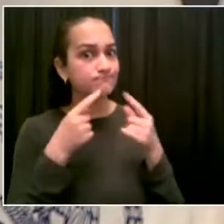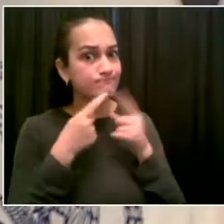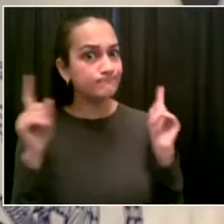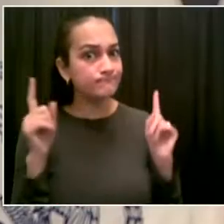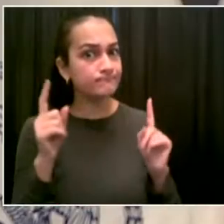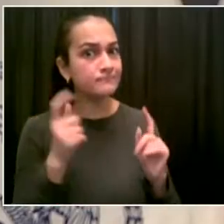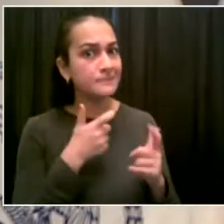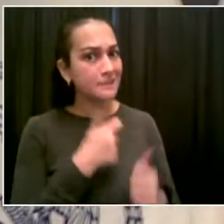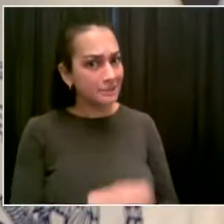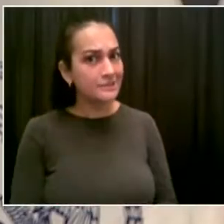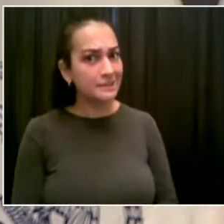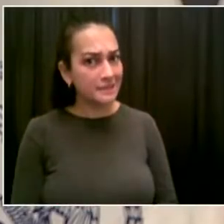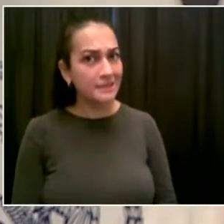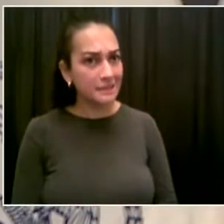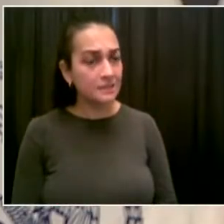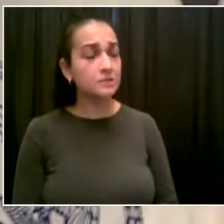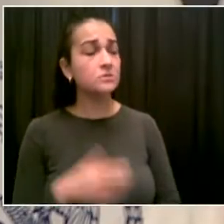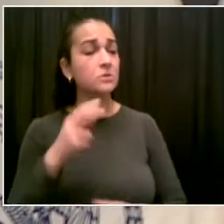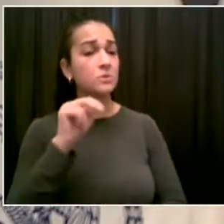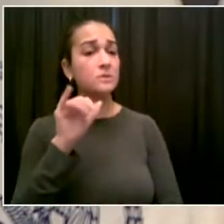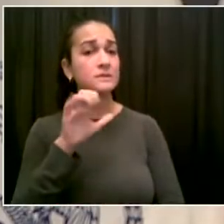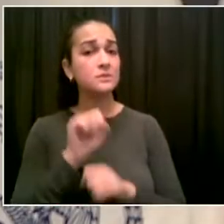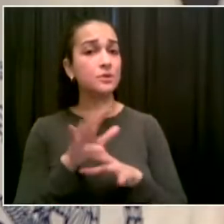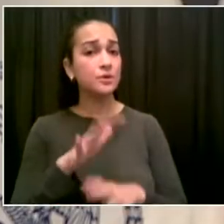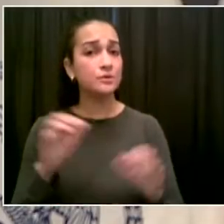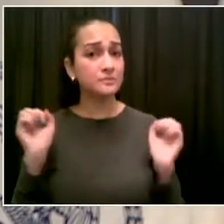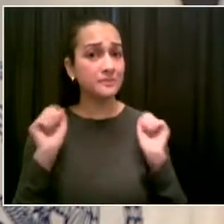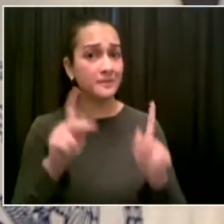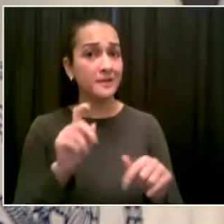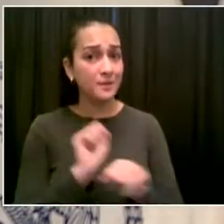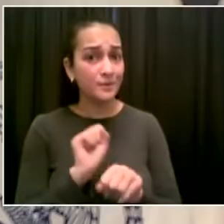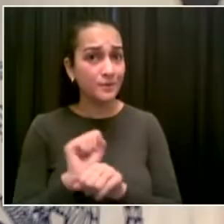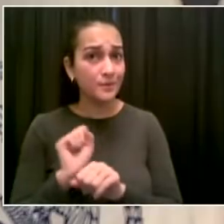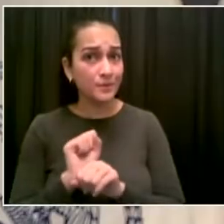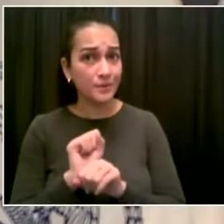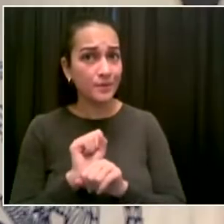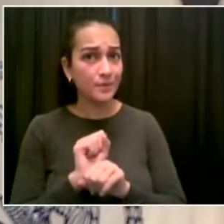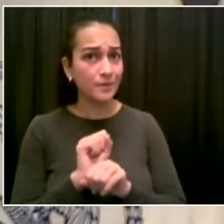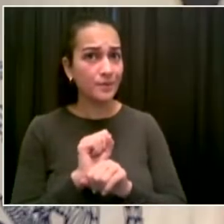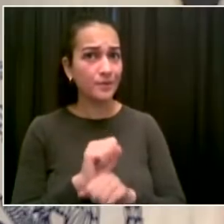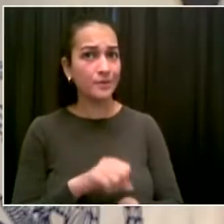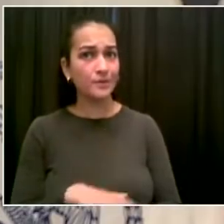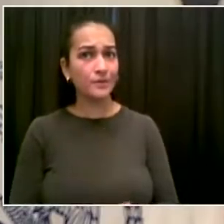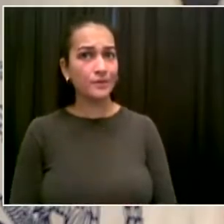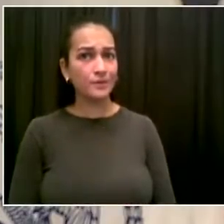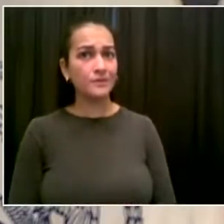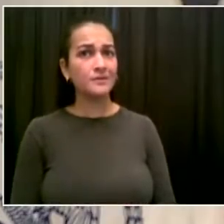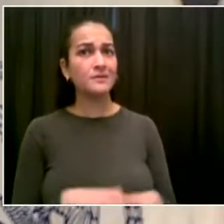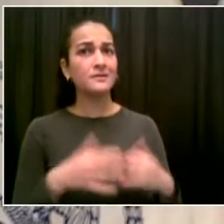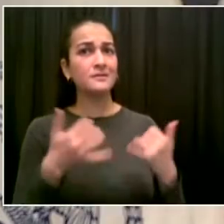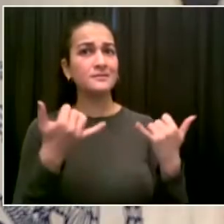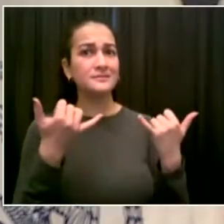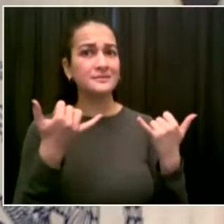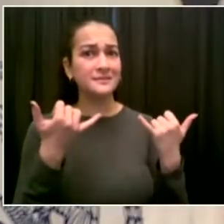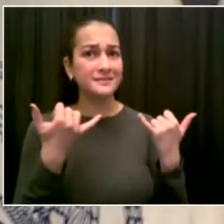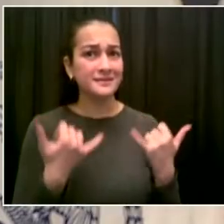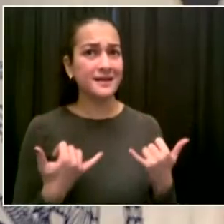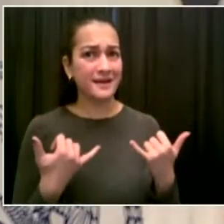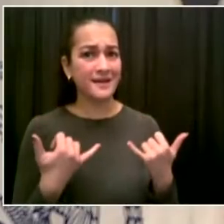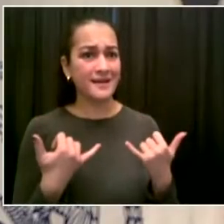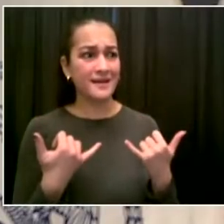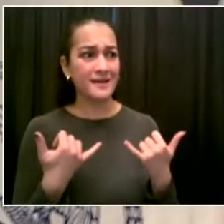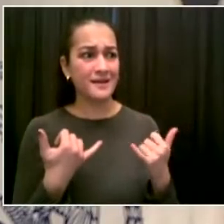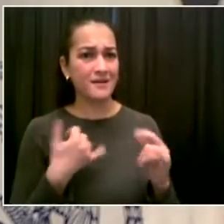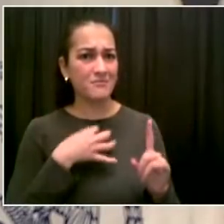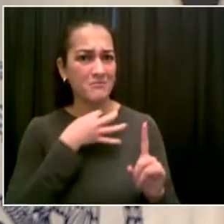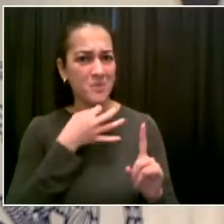come in there and talk to you in person, which is really troubling. This exception for correction officers, why are